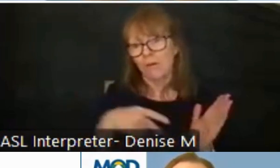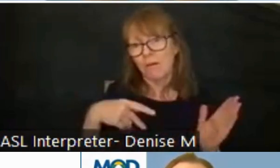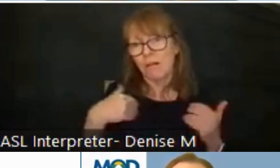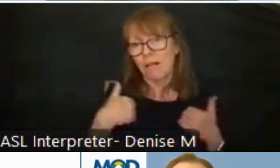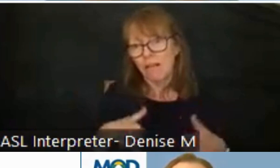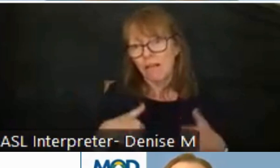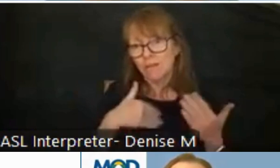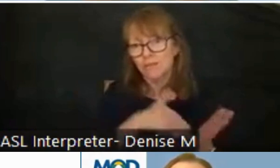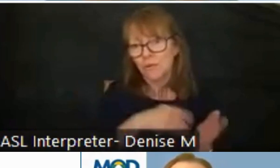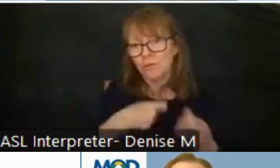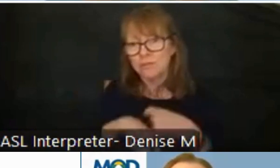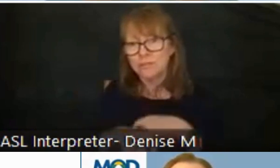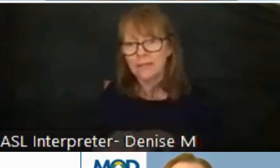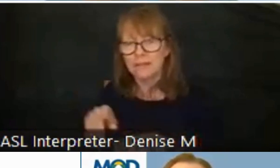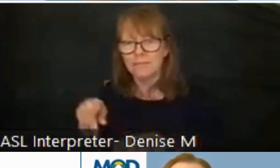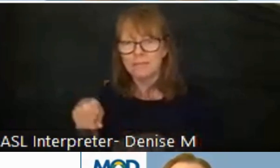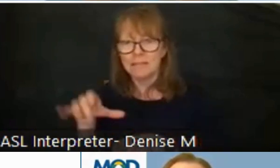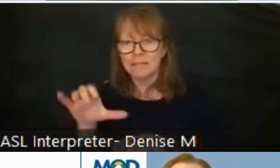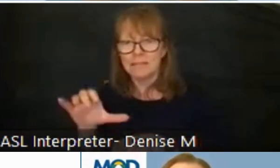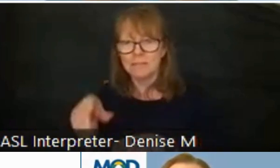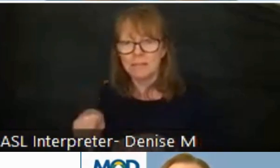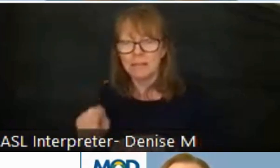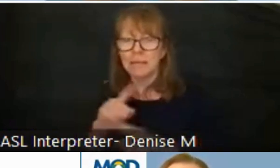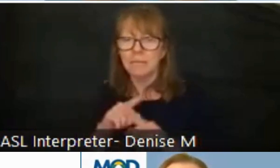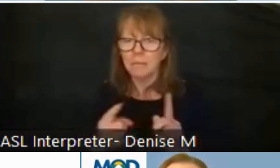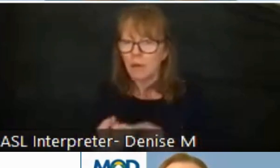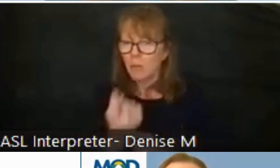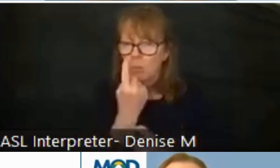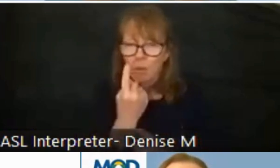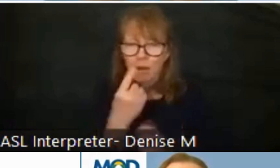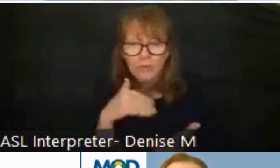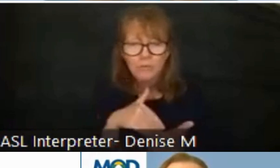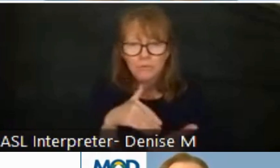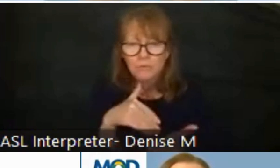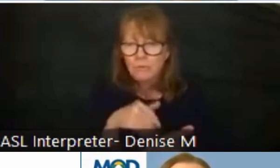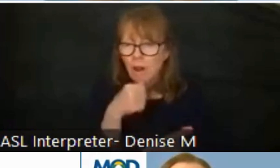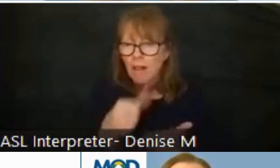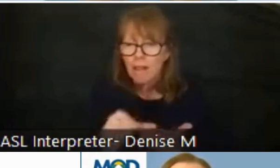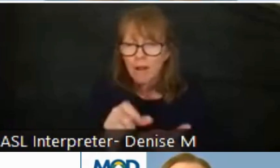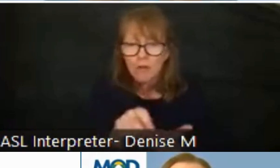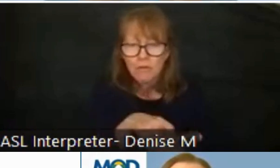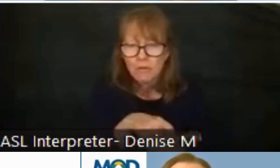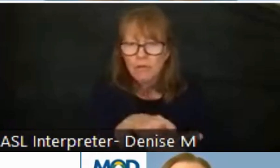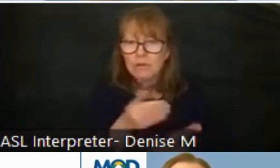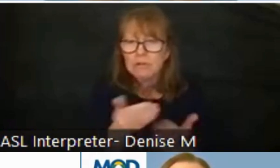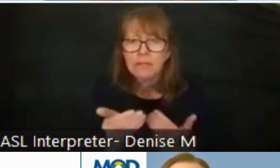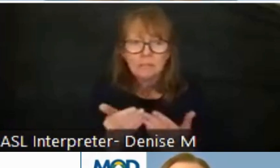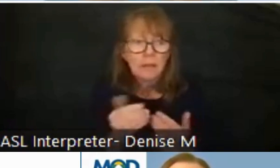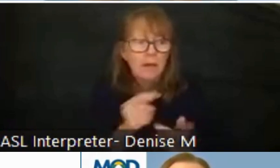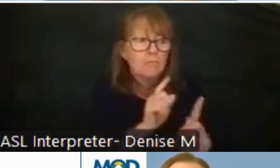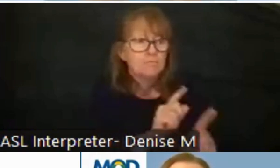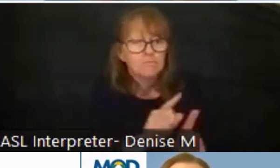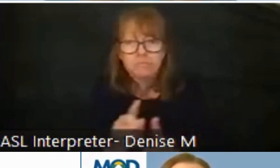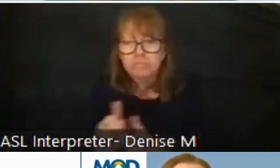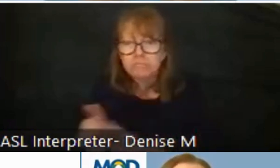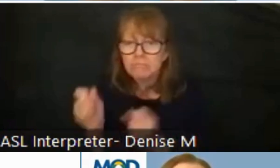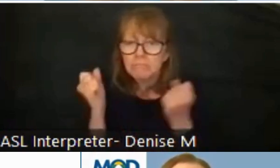physician. But note that you only need one medical provider letter, even if you see multiple providers for the same condition.